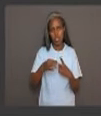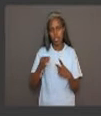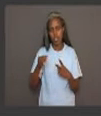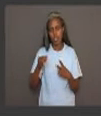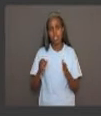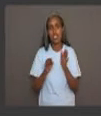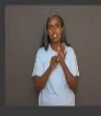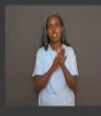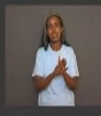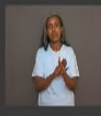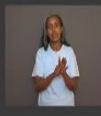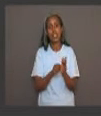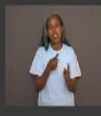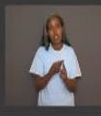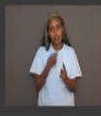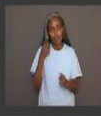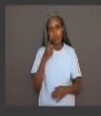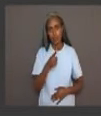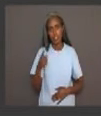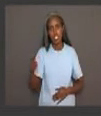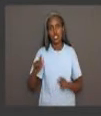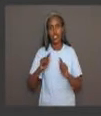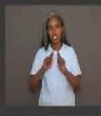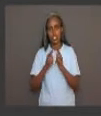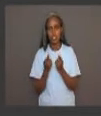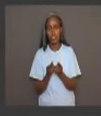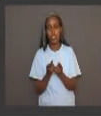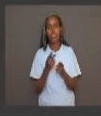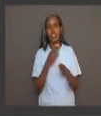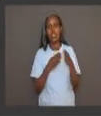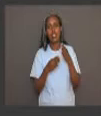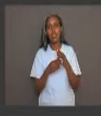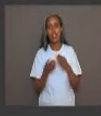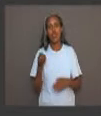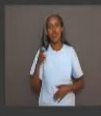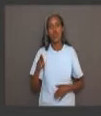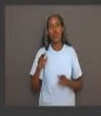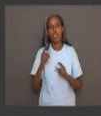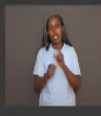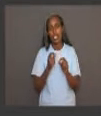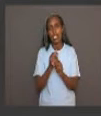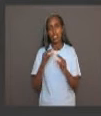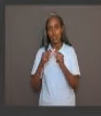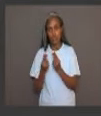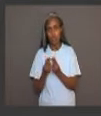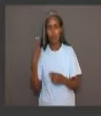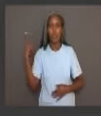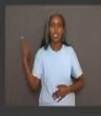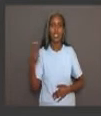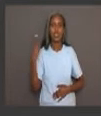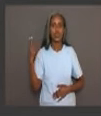a sample from each grade level or age group by